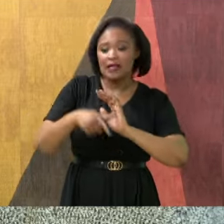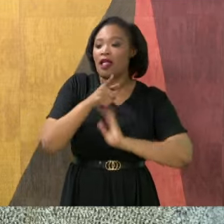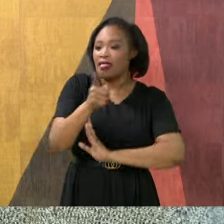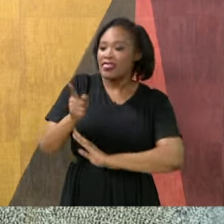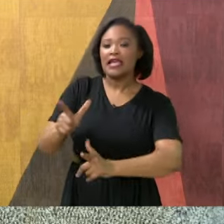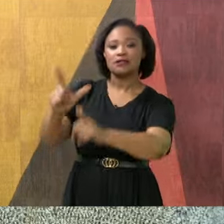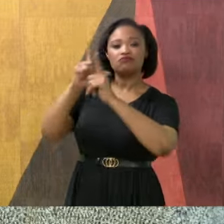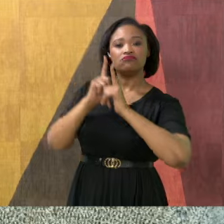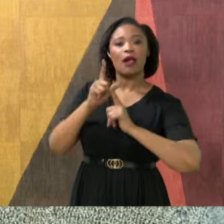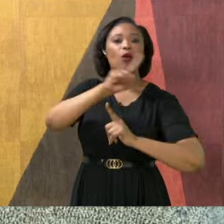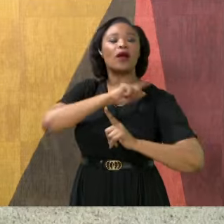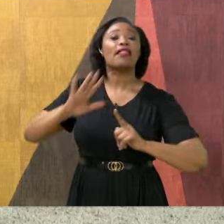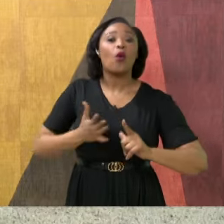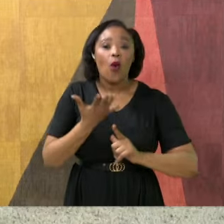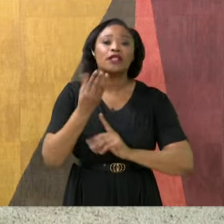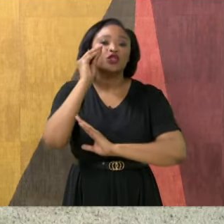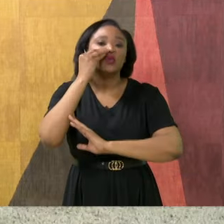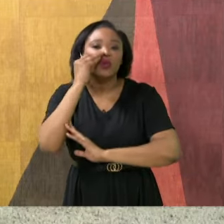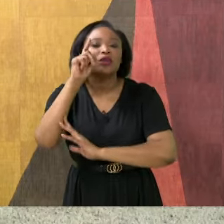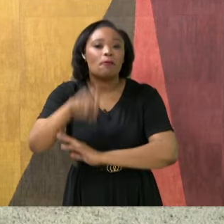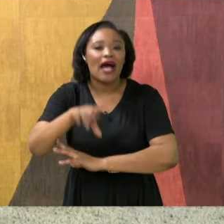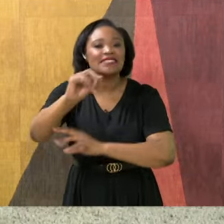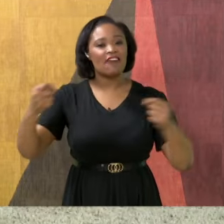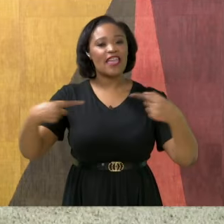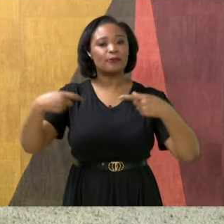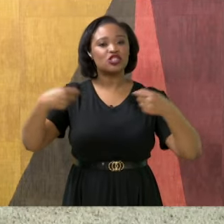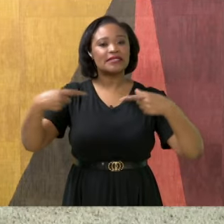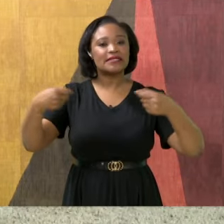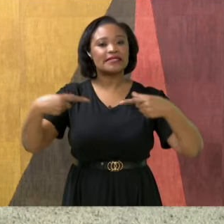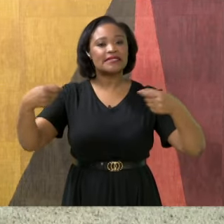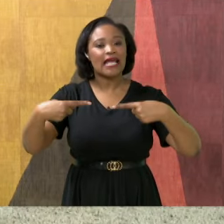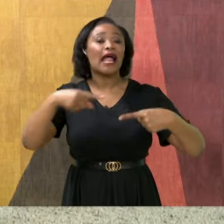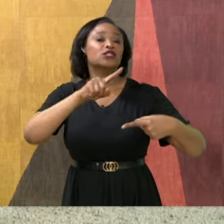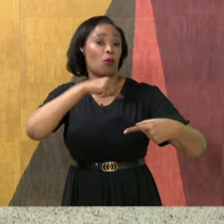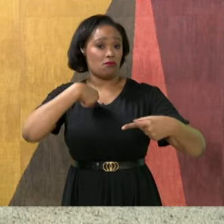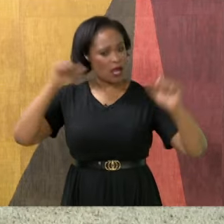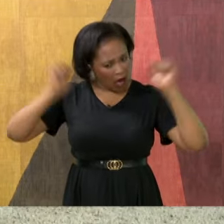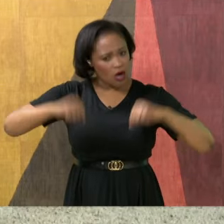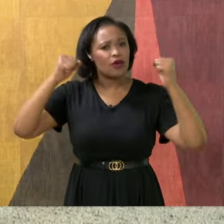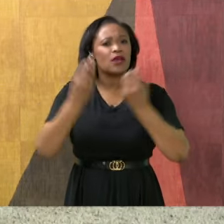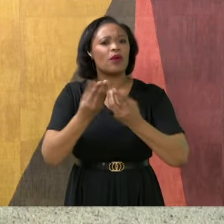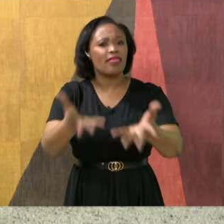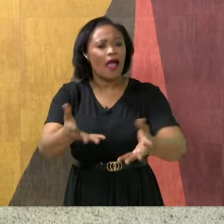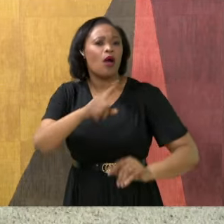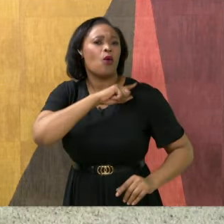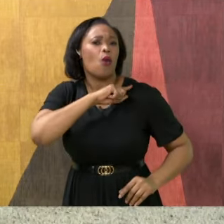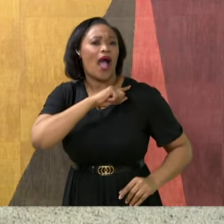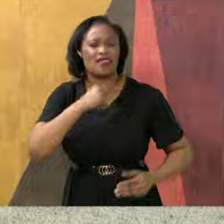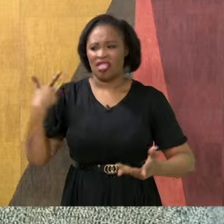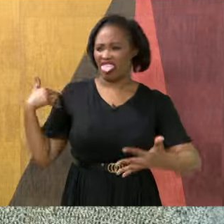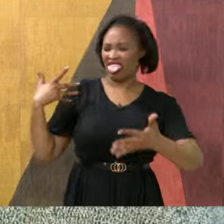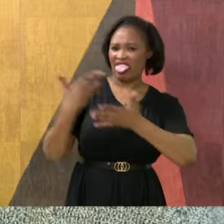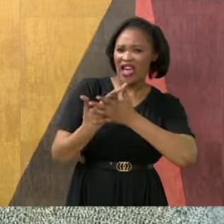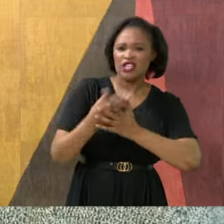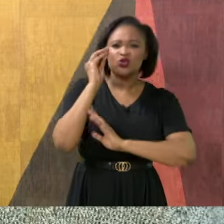they really want captions on news bulletins. Yes. And that is something I wholeheartedly agree with, as I also have been excluded from